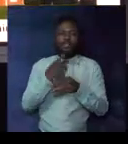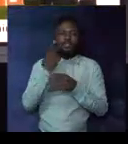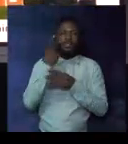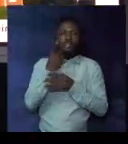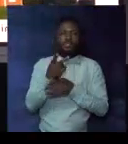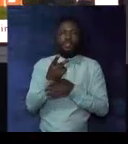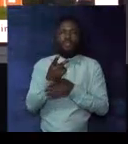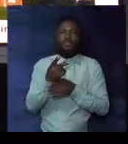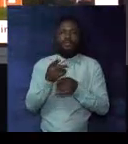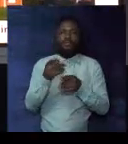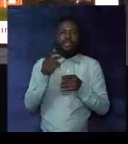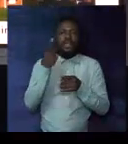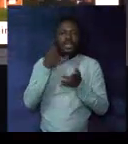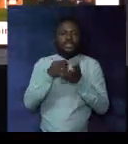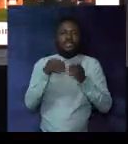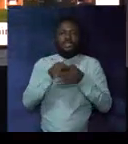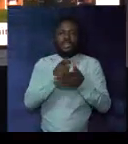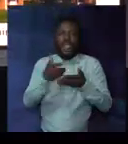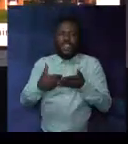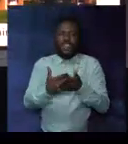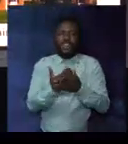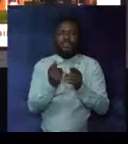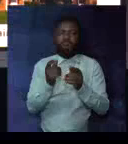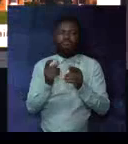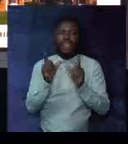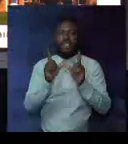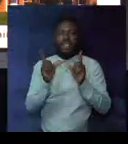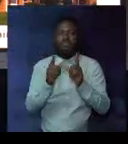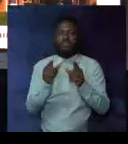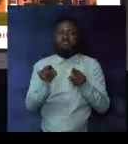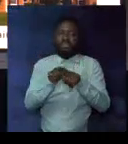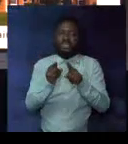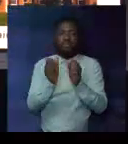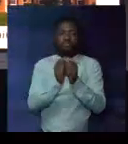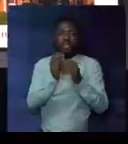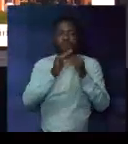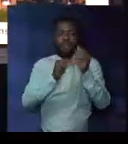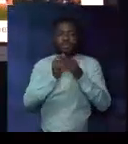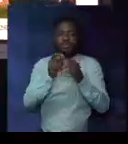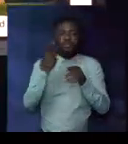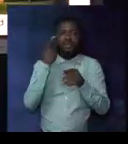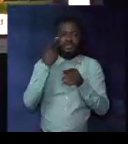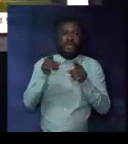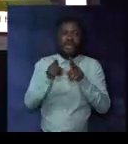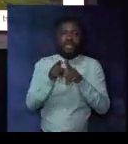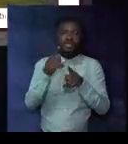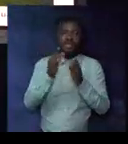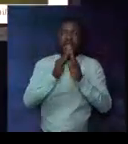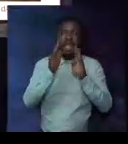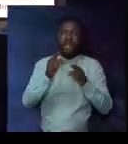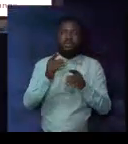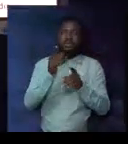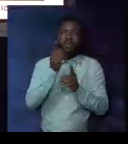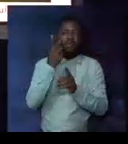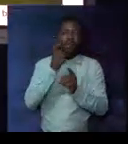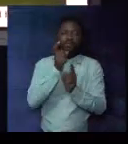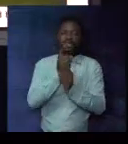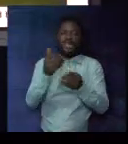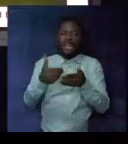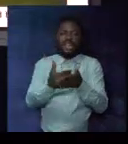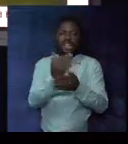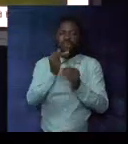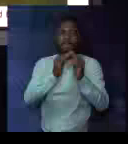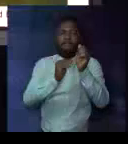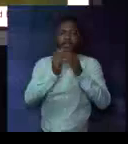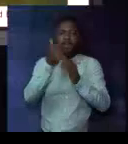it and see it in a new state. Likewise, this building, see as if the house was just